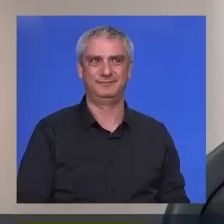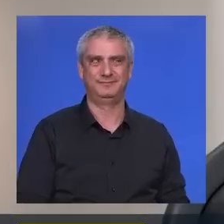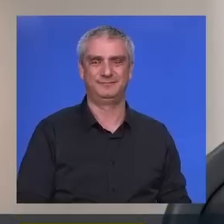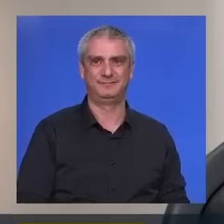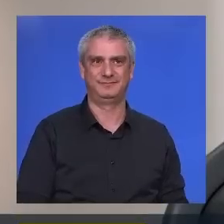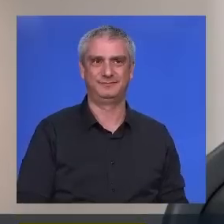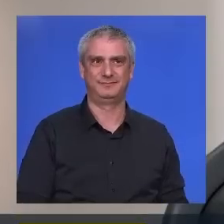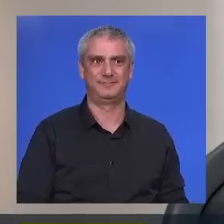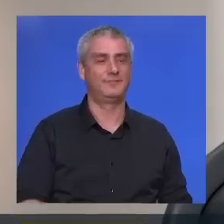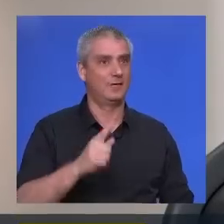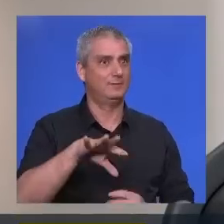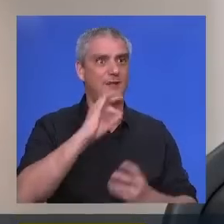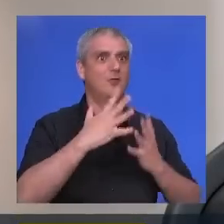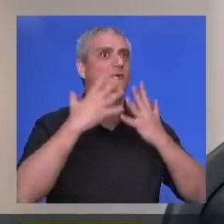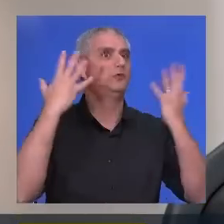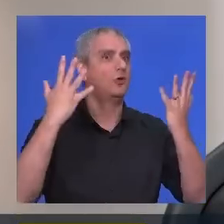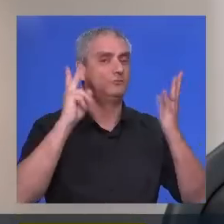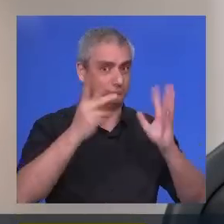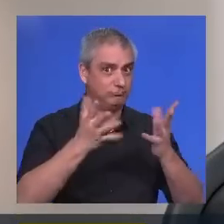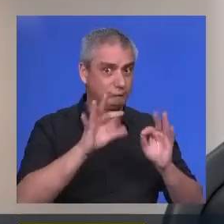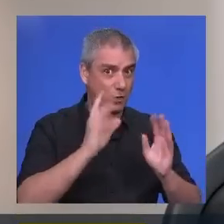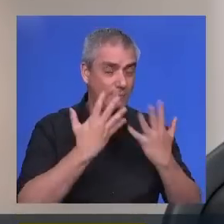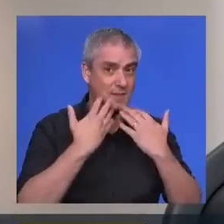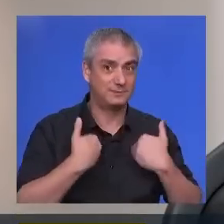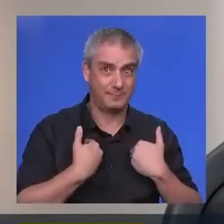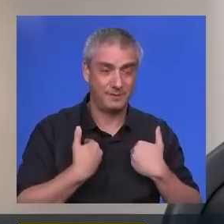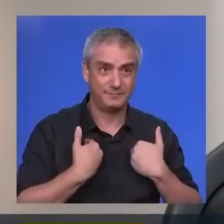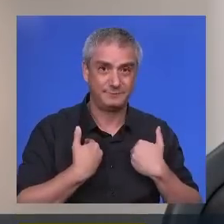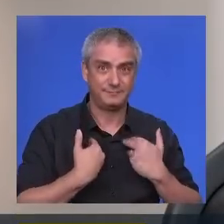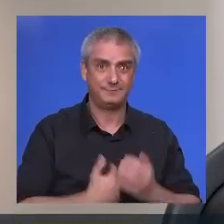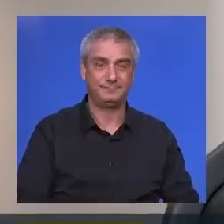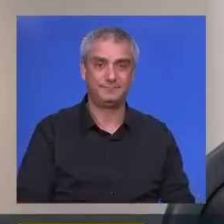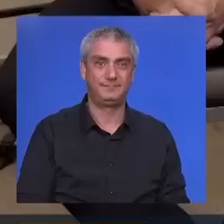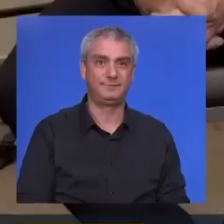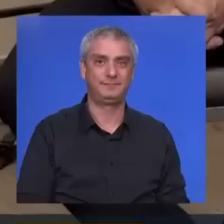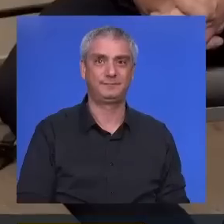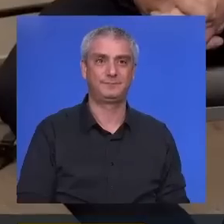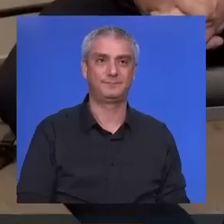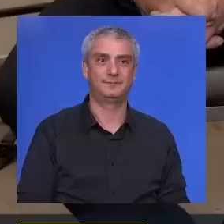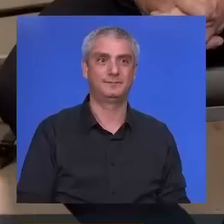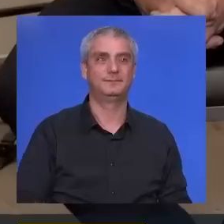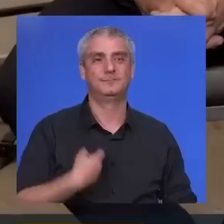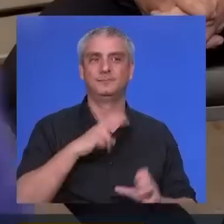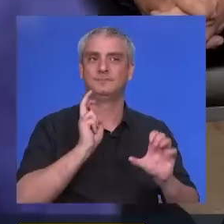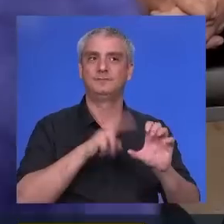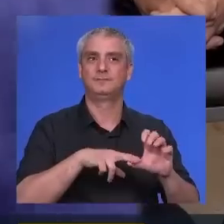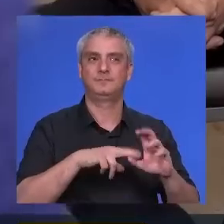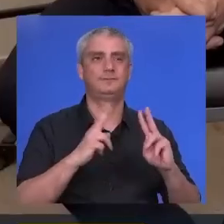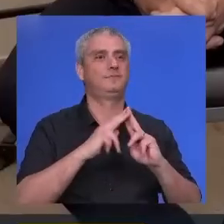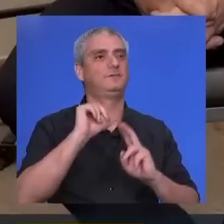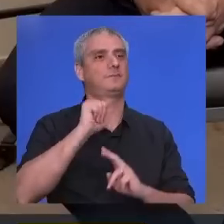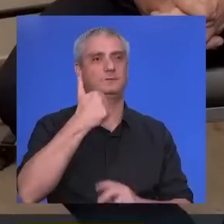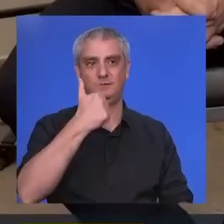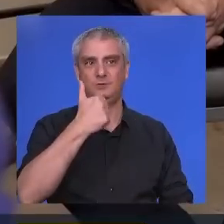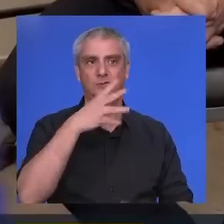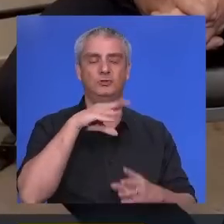Were there any great revelations you had that you can share with us? Yes, I was able to complete the first ever